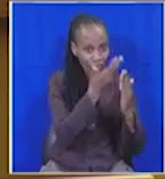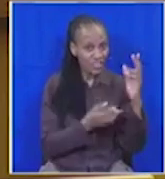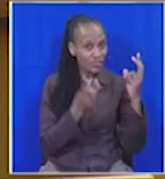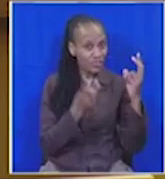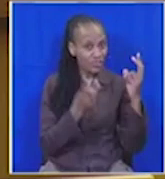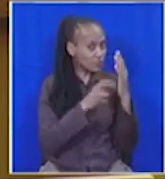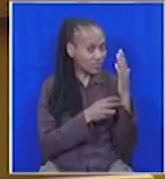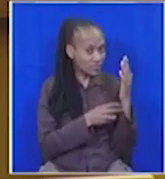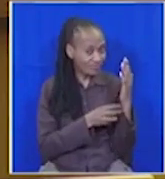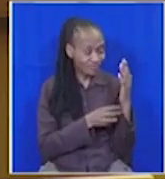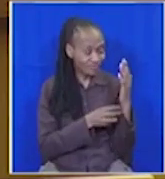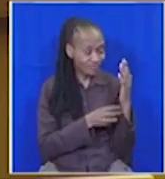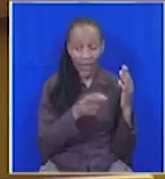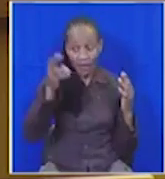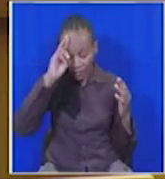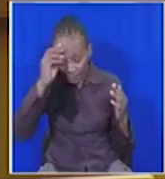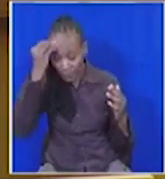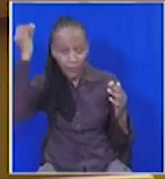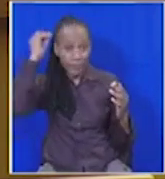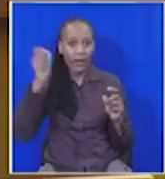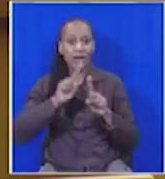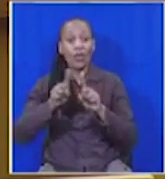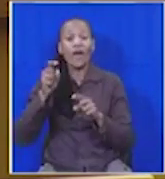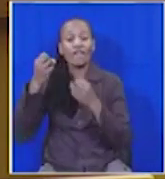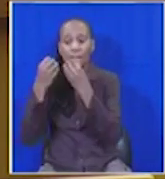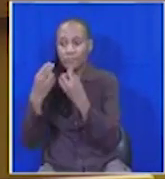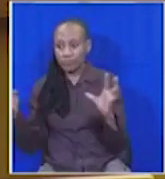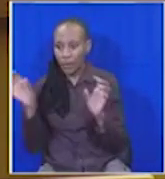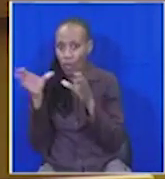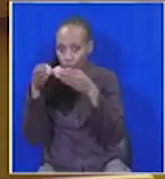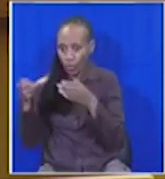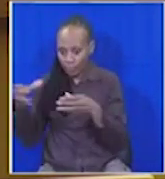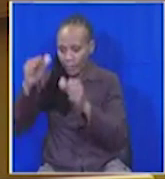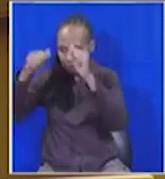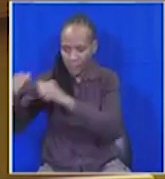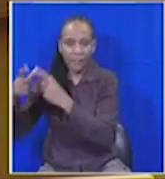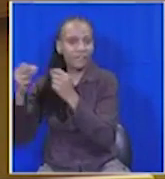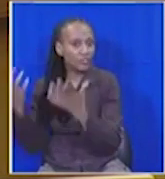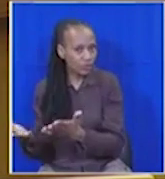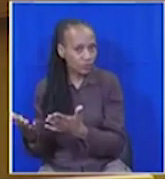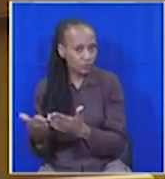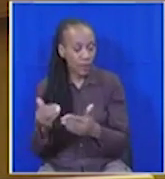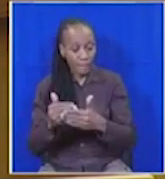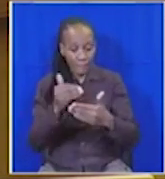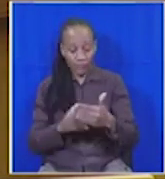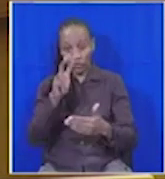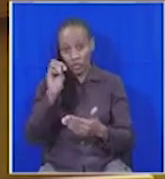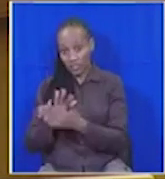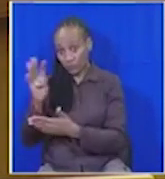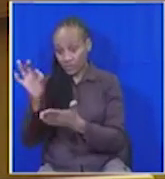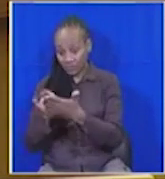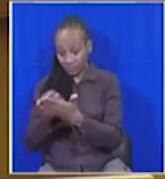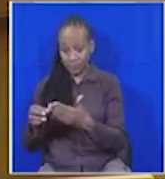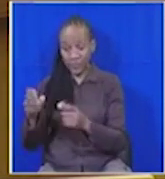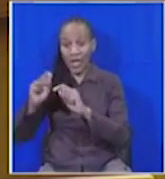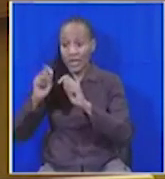rules, notwithstanding the fact that we have multi-party agreement on those. Just before the 2014 elections, task team